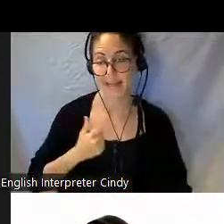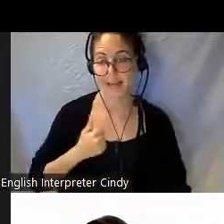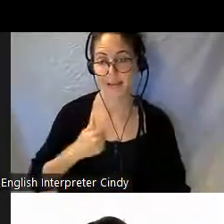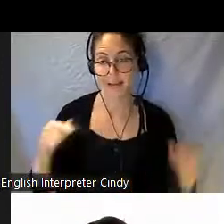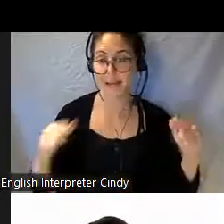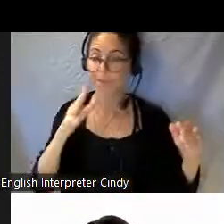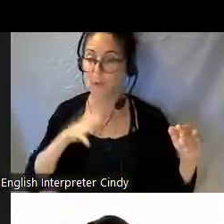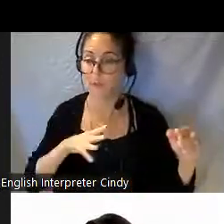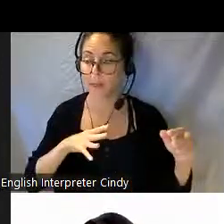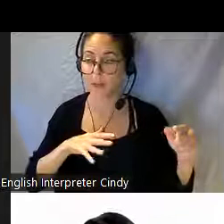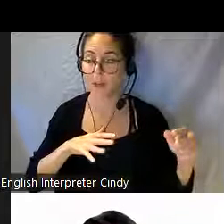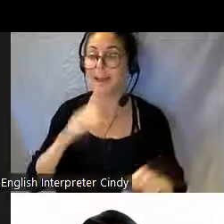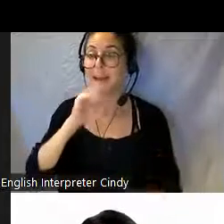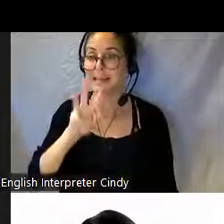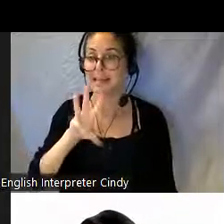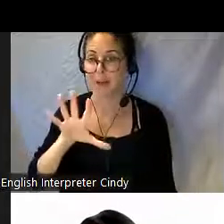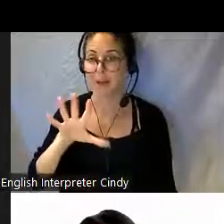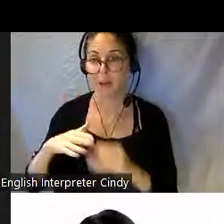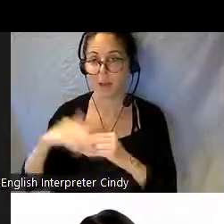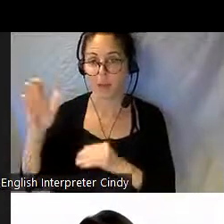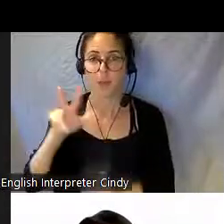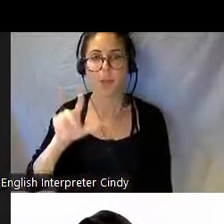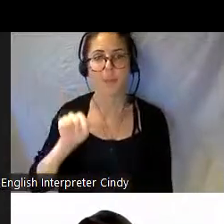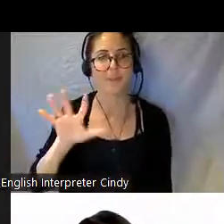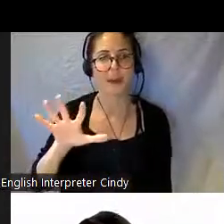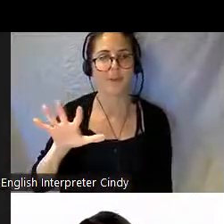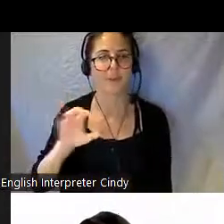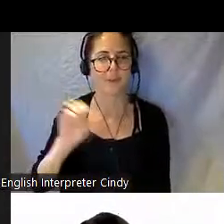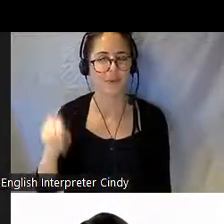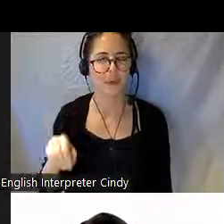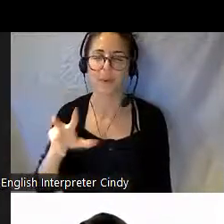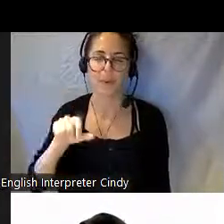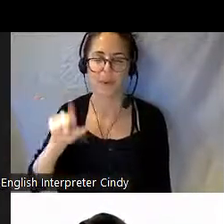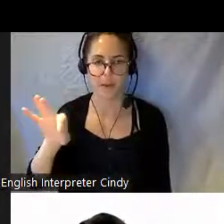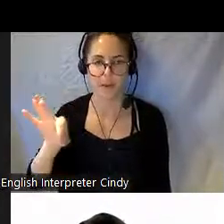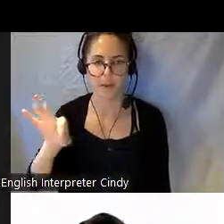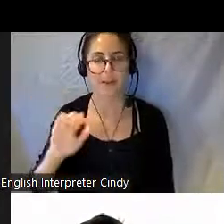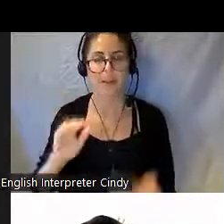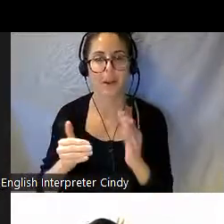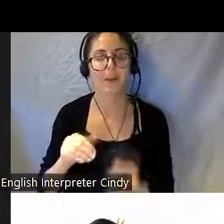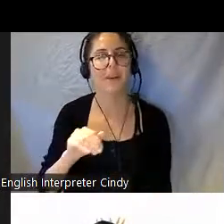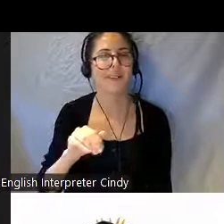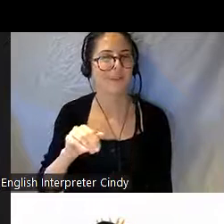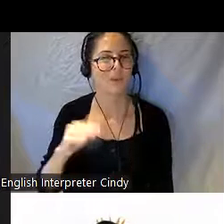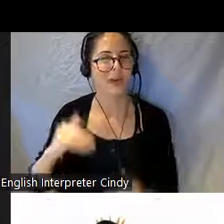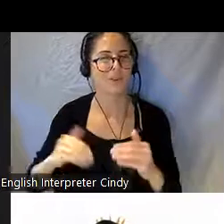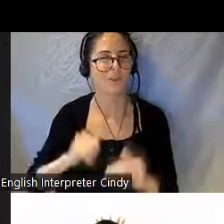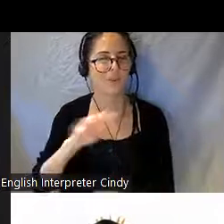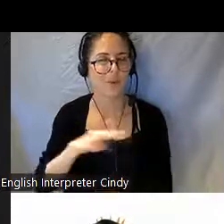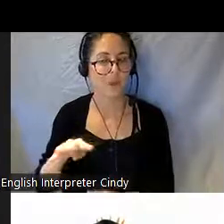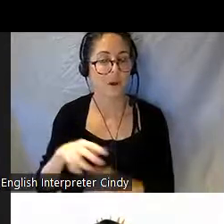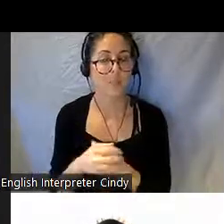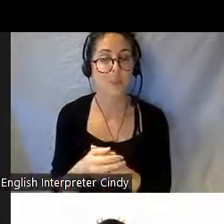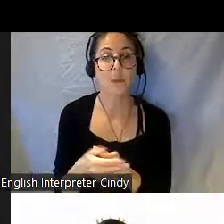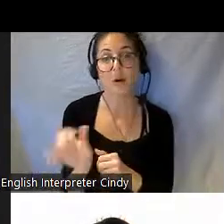were 65 and over was 3.9% higher than for women aged 35 to 44. Another way in which gender